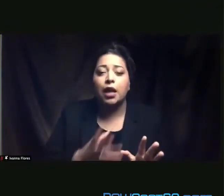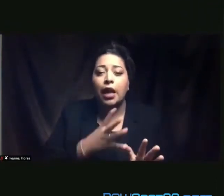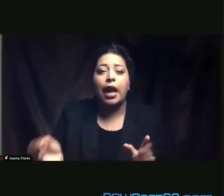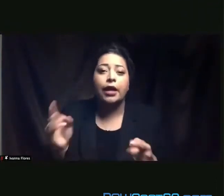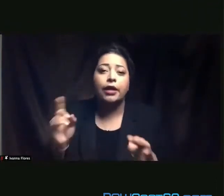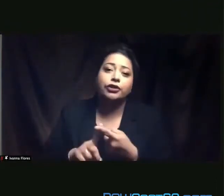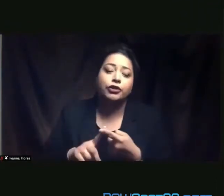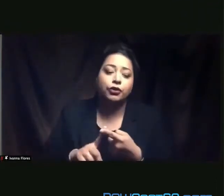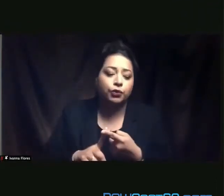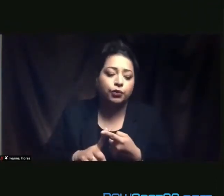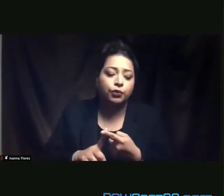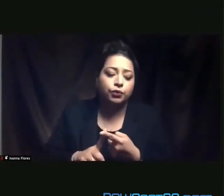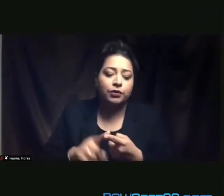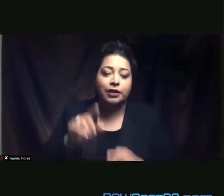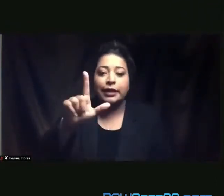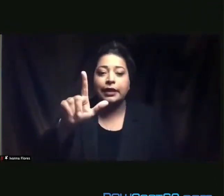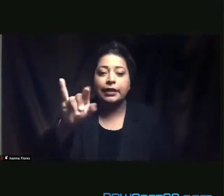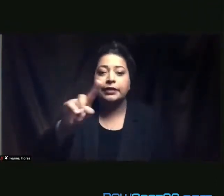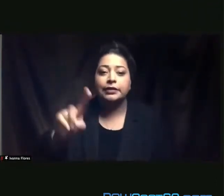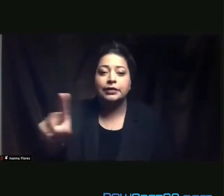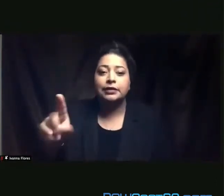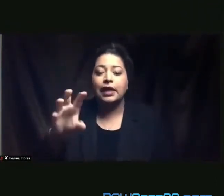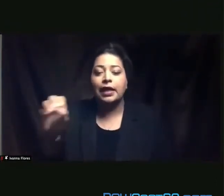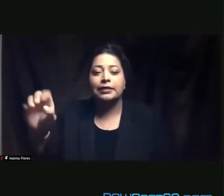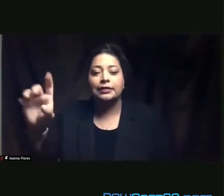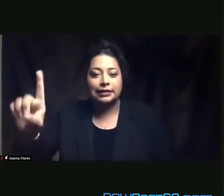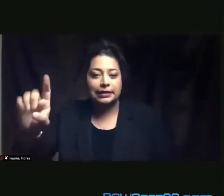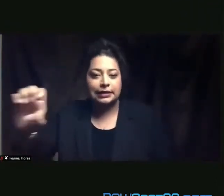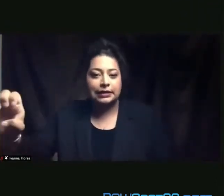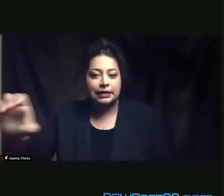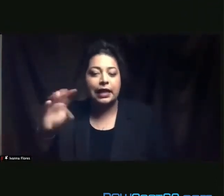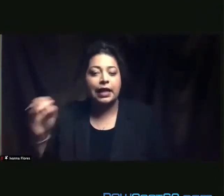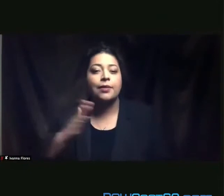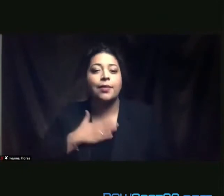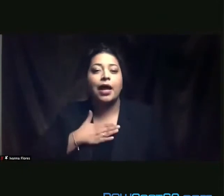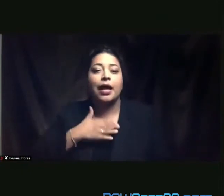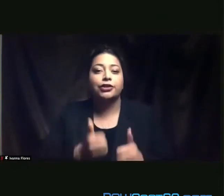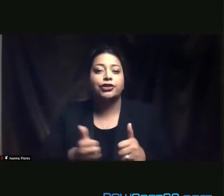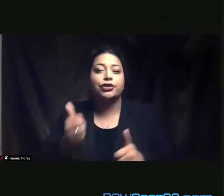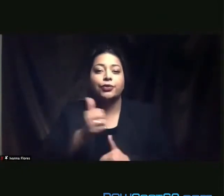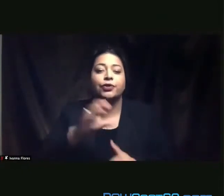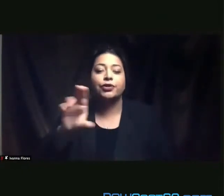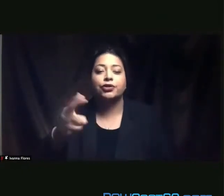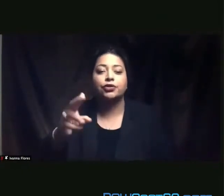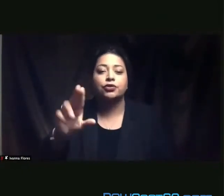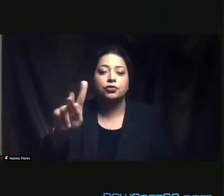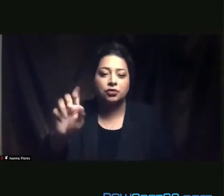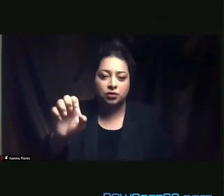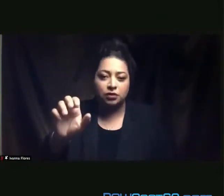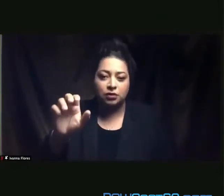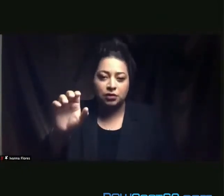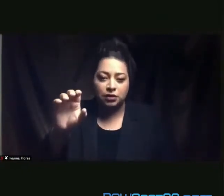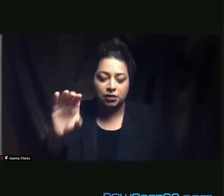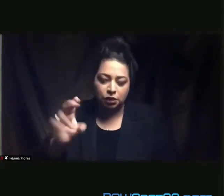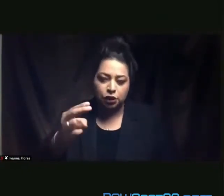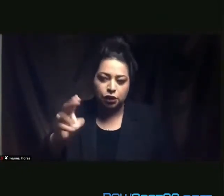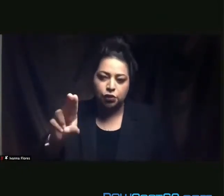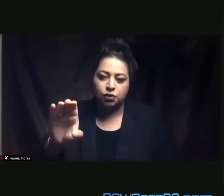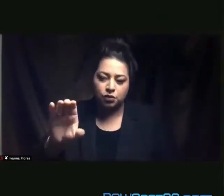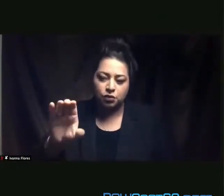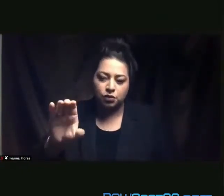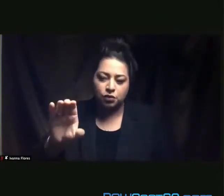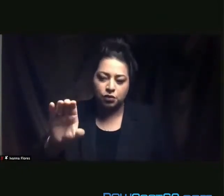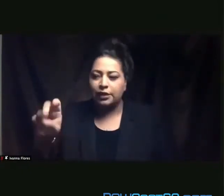to Liz and Dee and my chairman of the board, Chuck Andrews, for supporting this